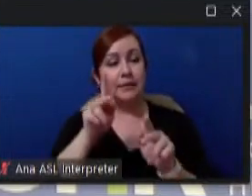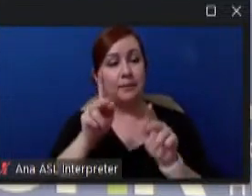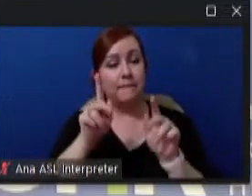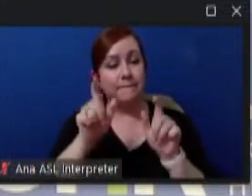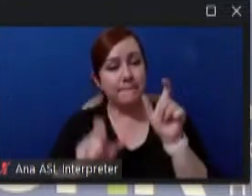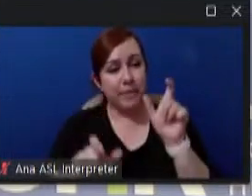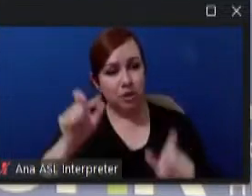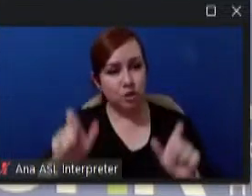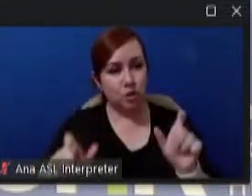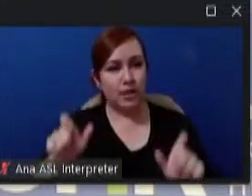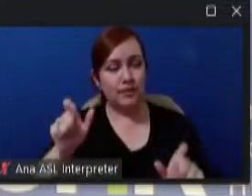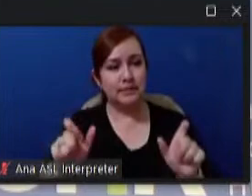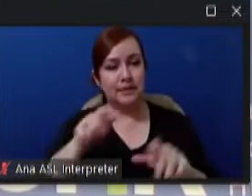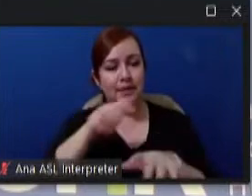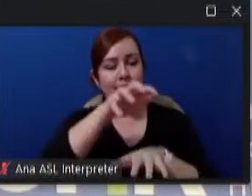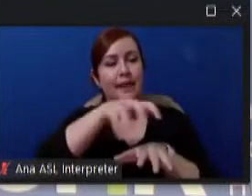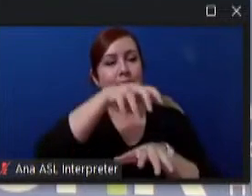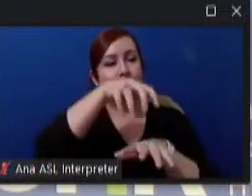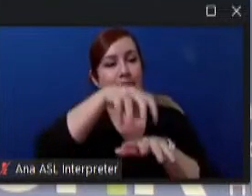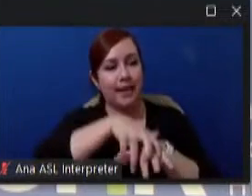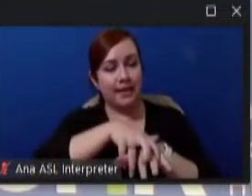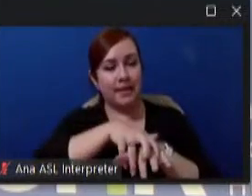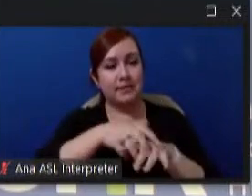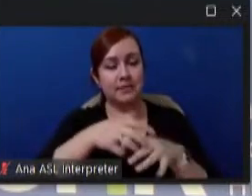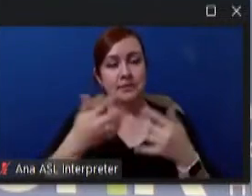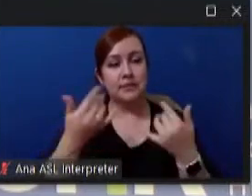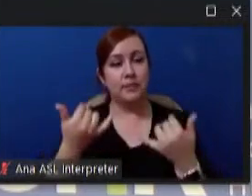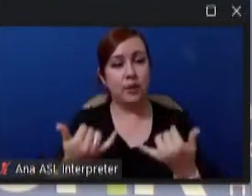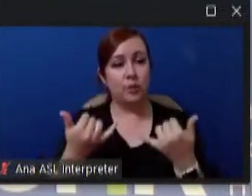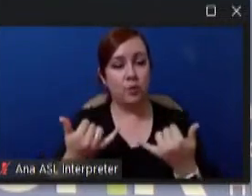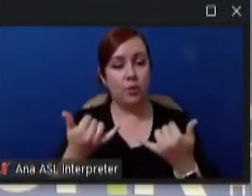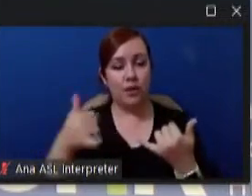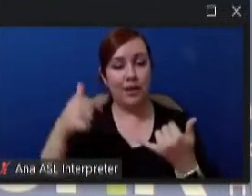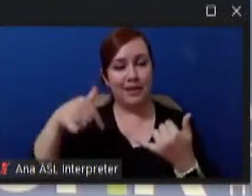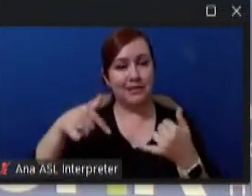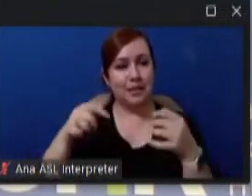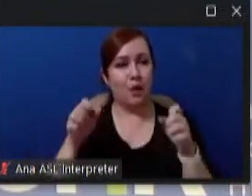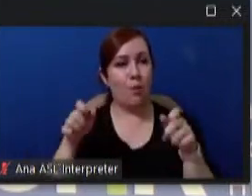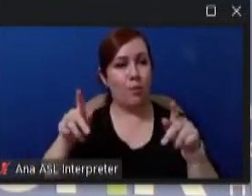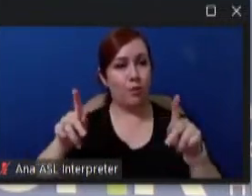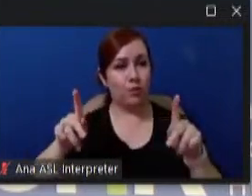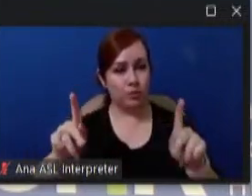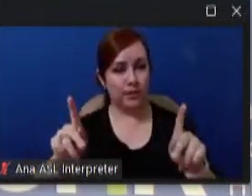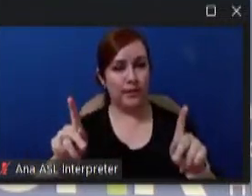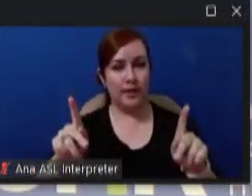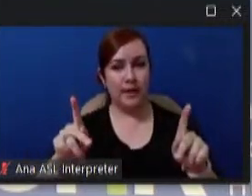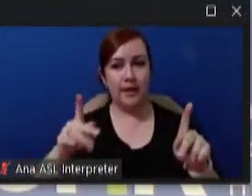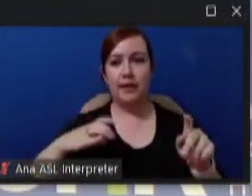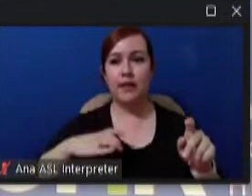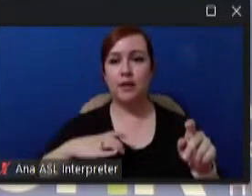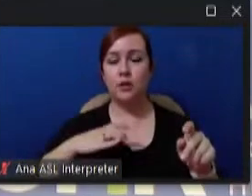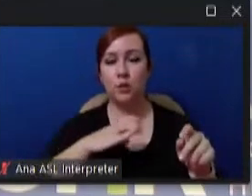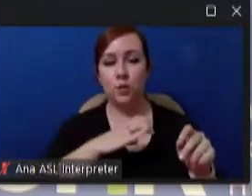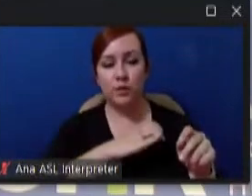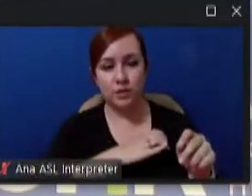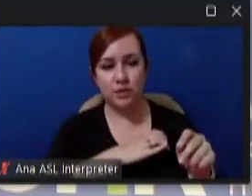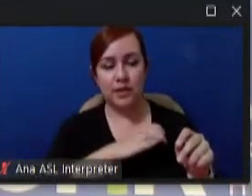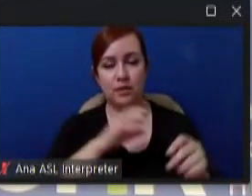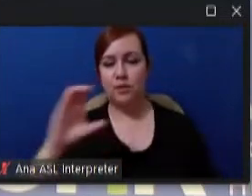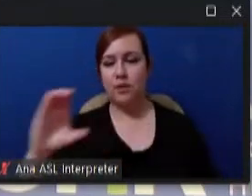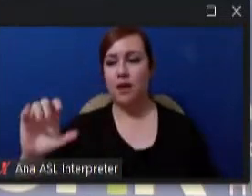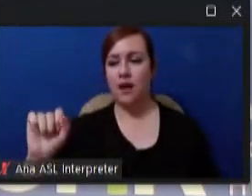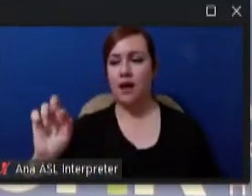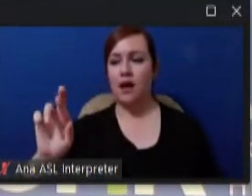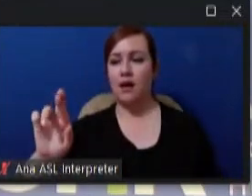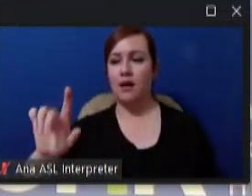as indigenous peoples. This afternoon, I am joined by Commissioner